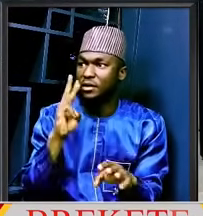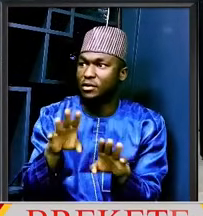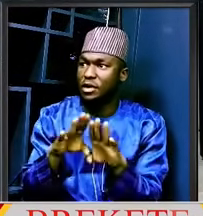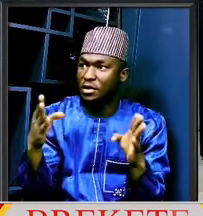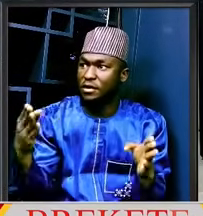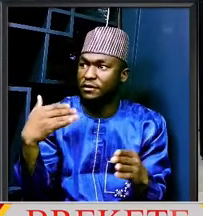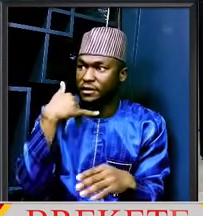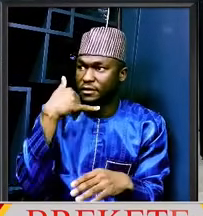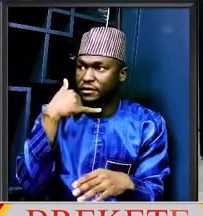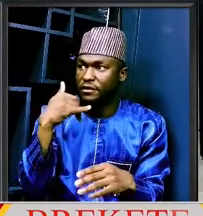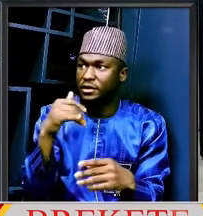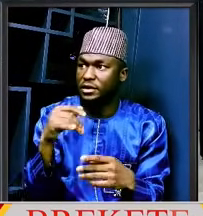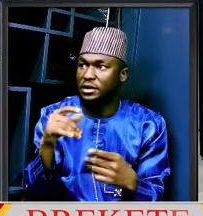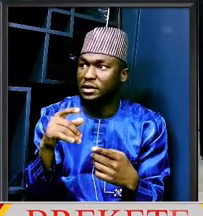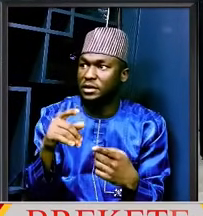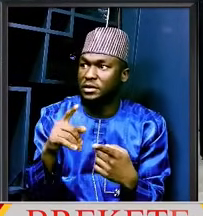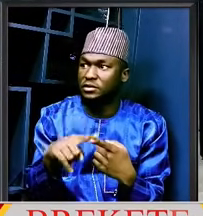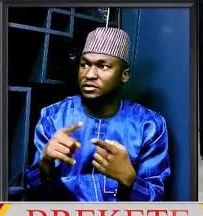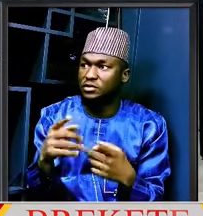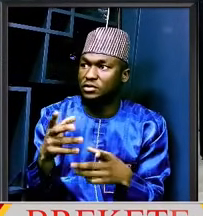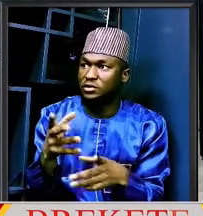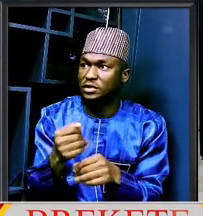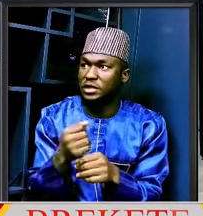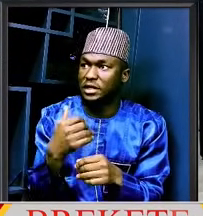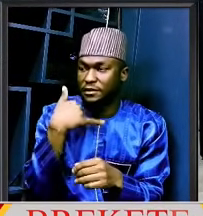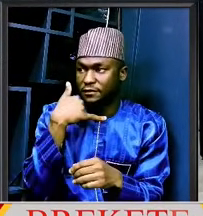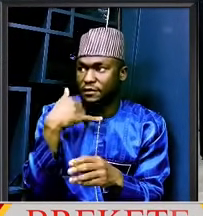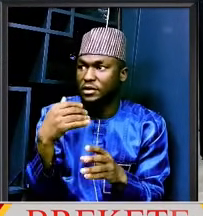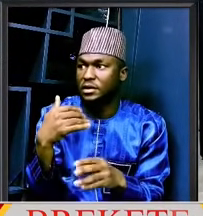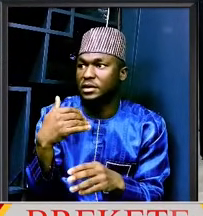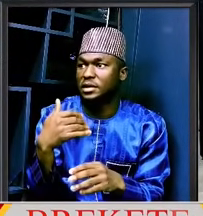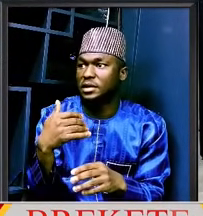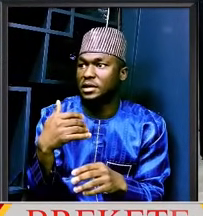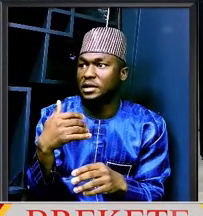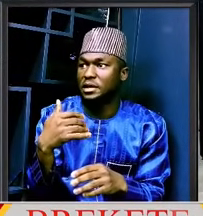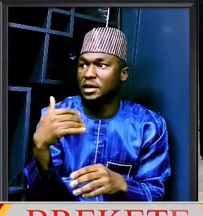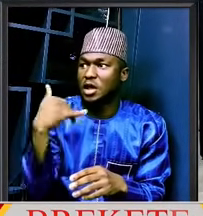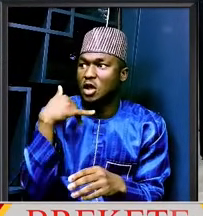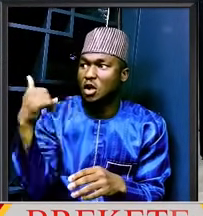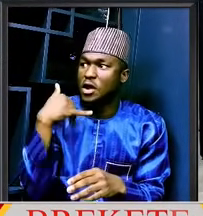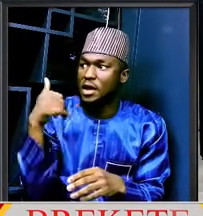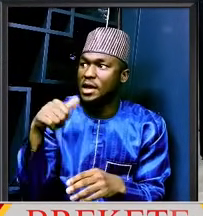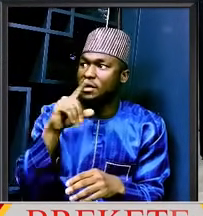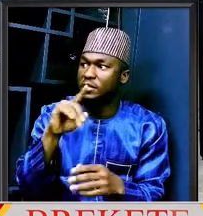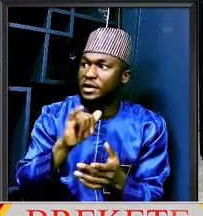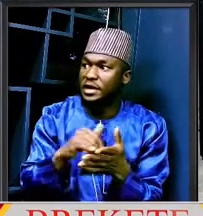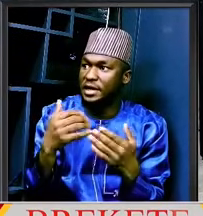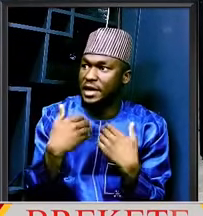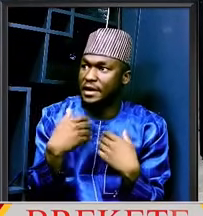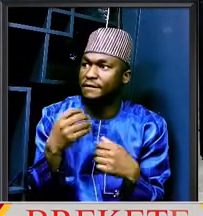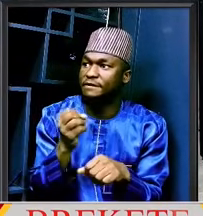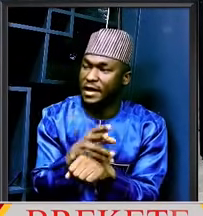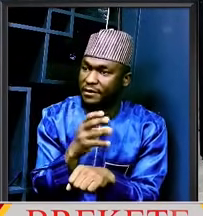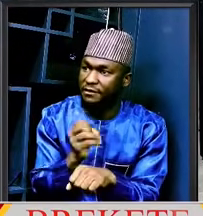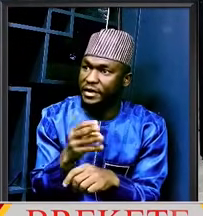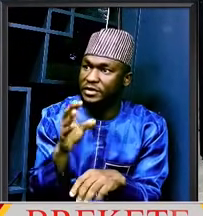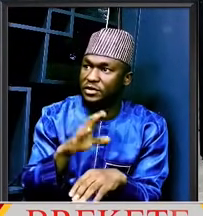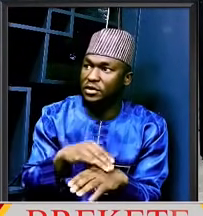open the telephone line. Apart from opening the telephone line, anybody will get suggestion